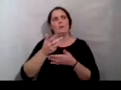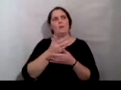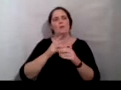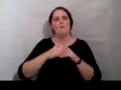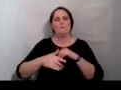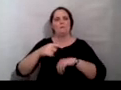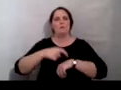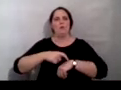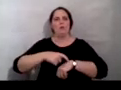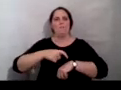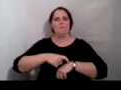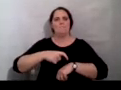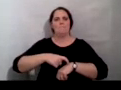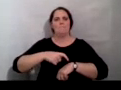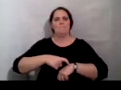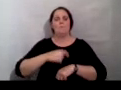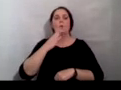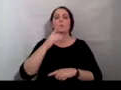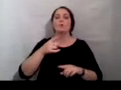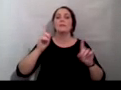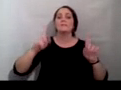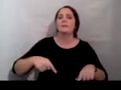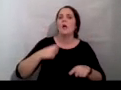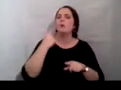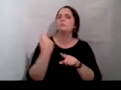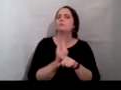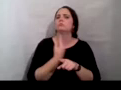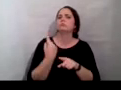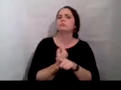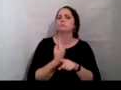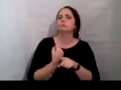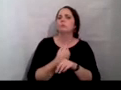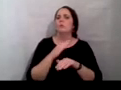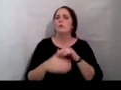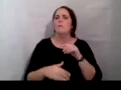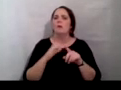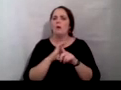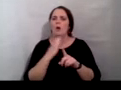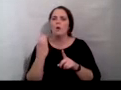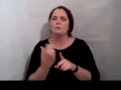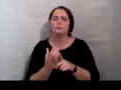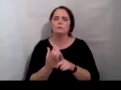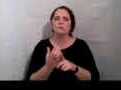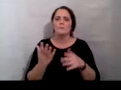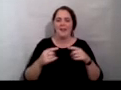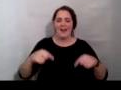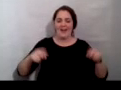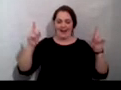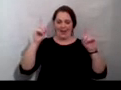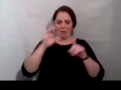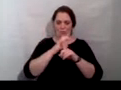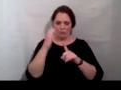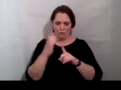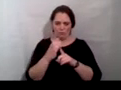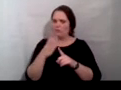expressing culture. It just happens. When you start yarning culture, it just happens, this sliding scale